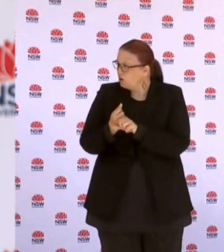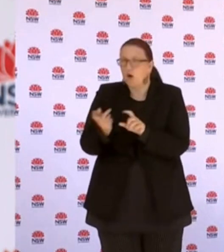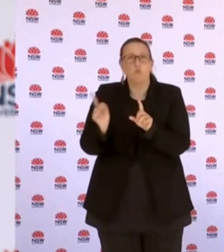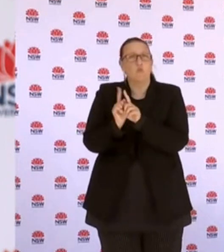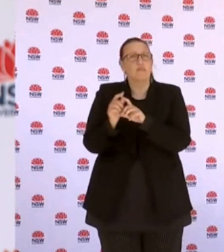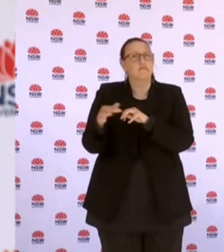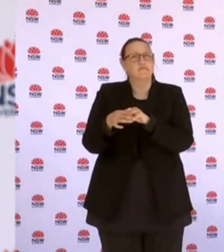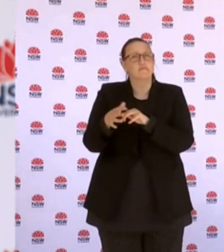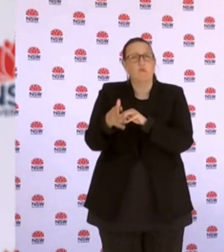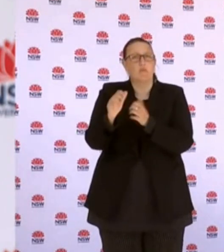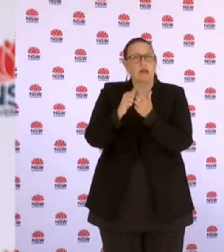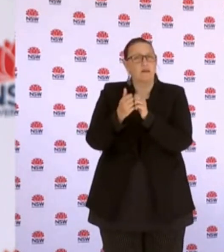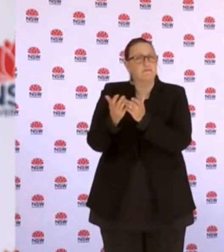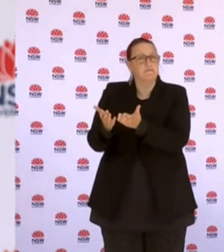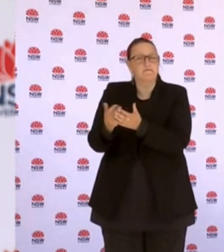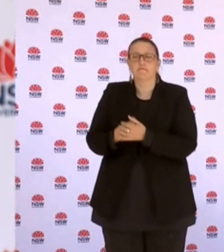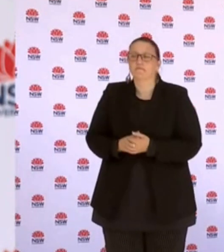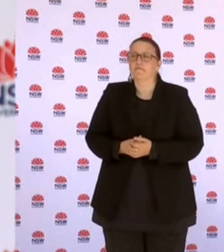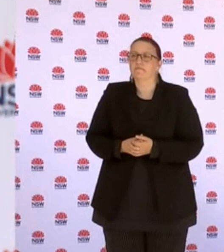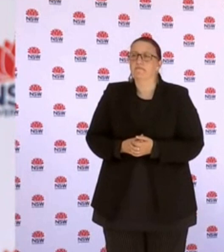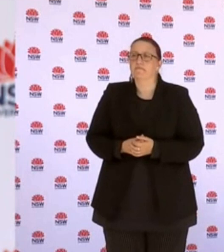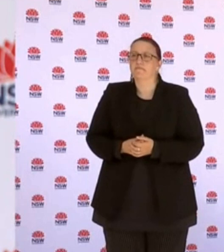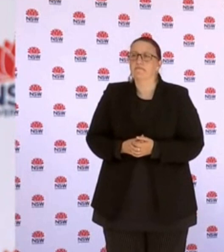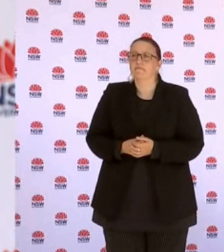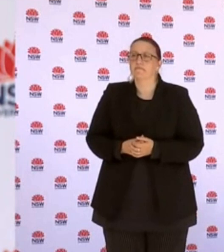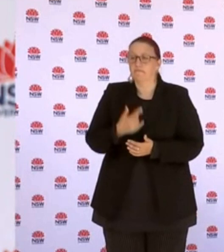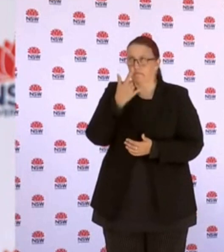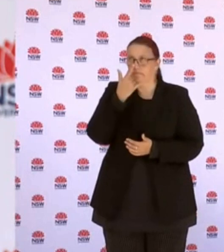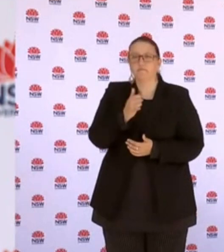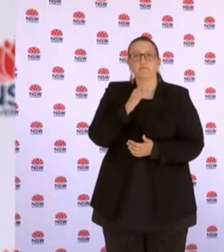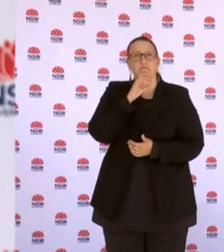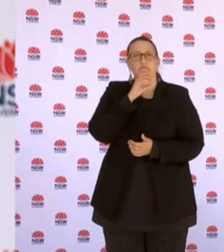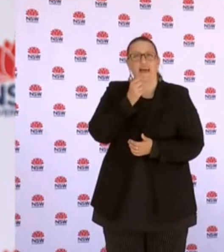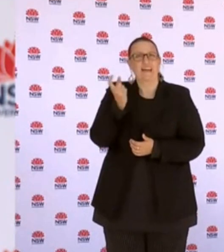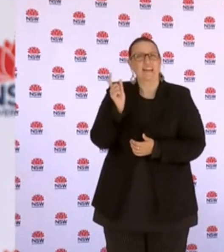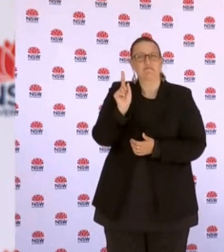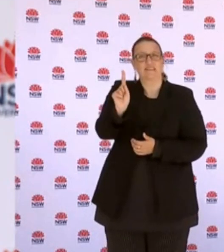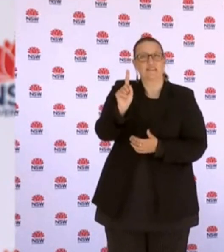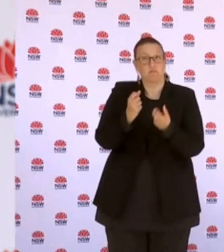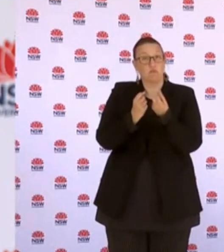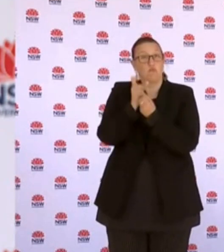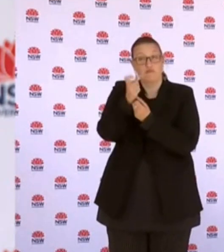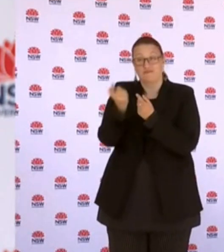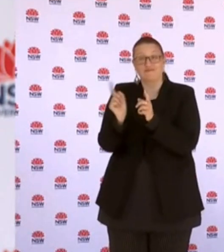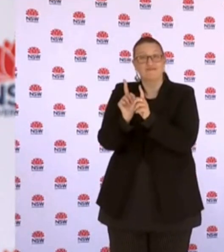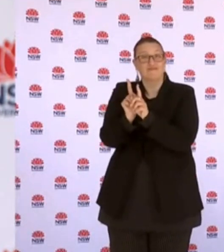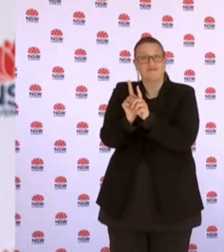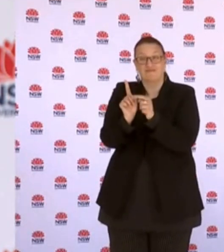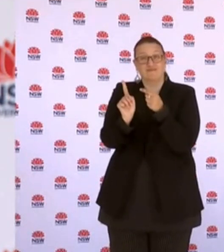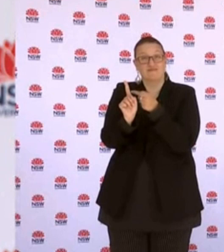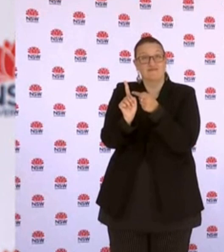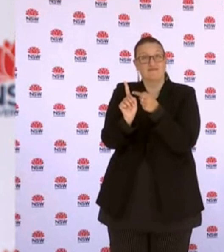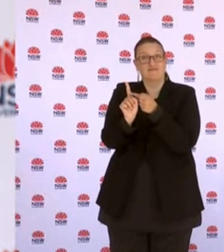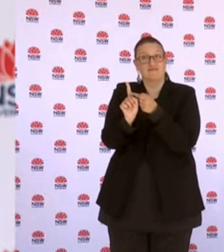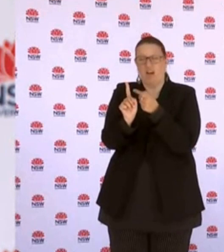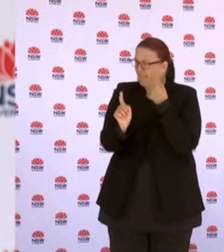south. And that fellow that came in there, actually then the support person actually, I